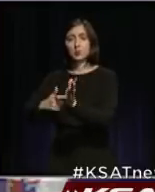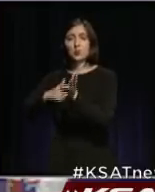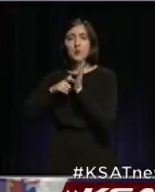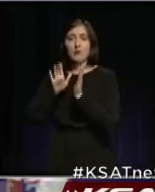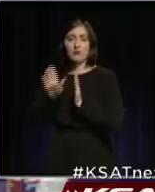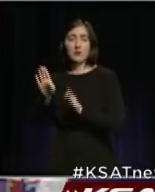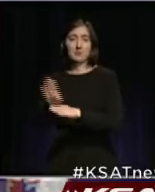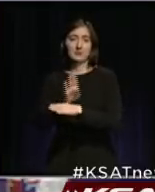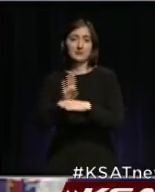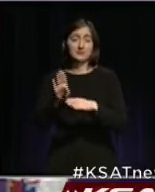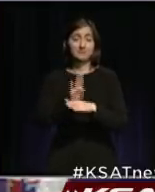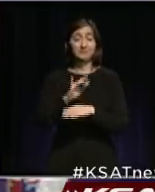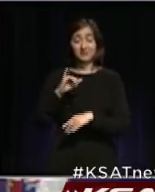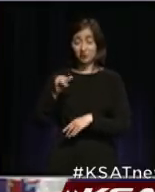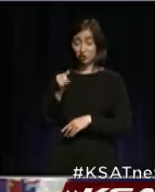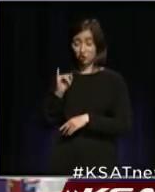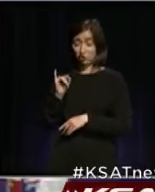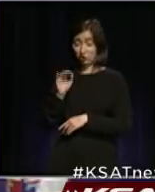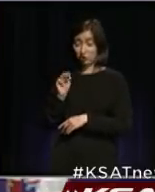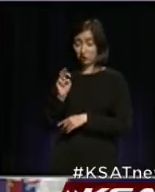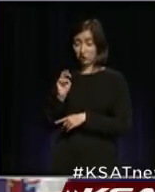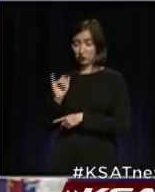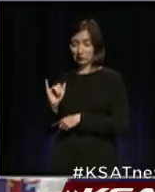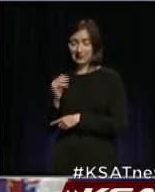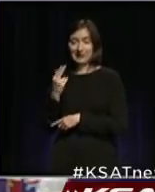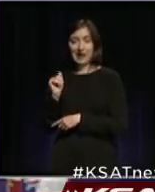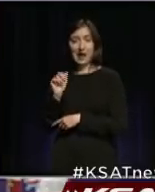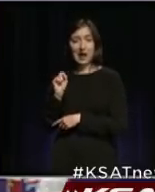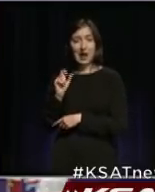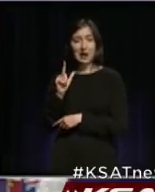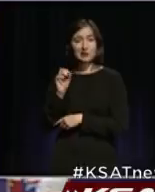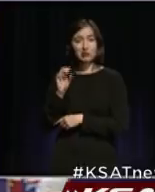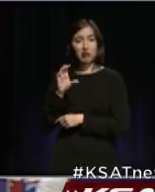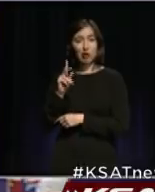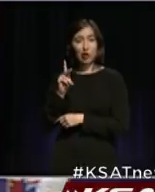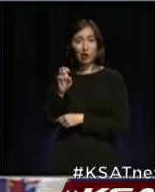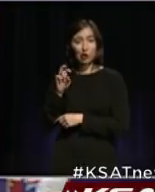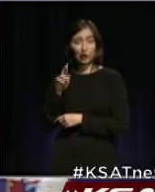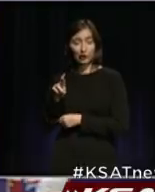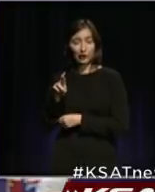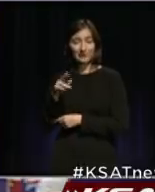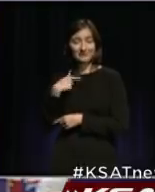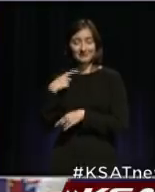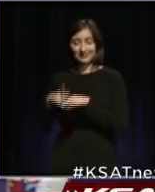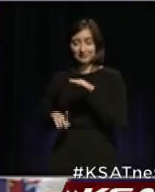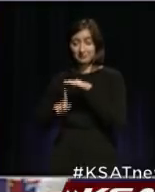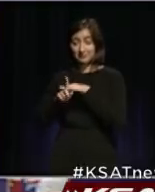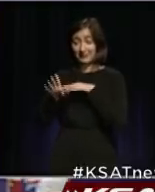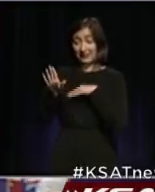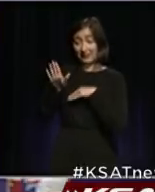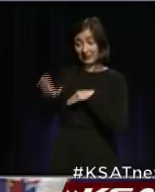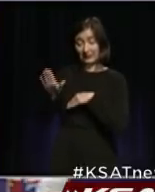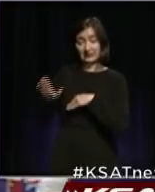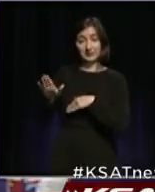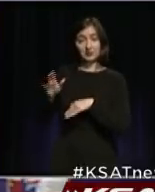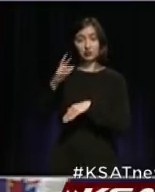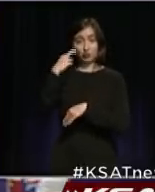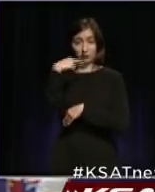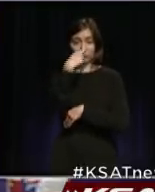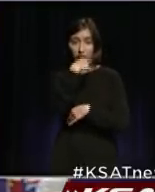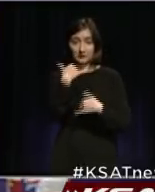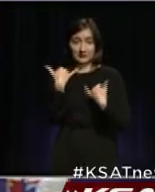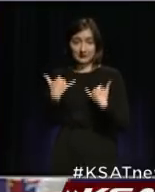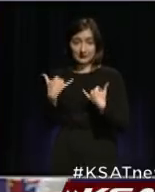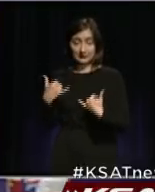Jimmy Haslocker today. In fact, I was over at his restaurant today on Blanco and 410. They're going to continue to require a